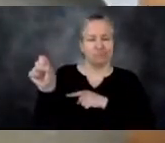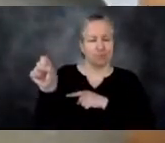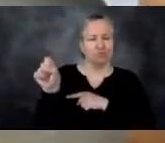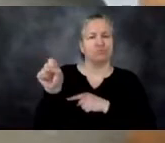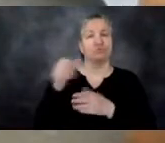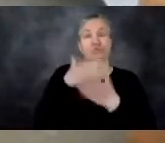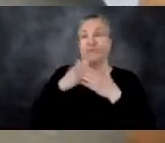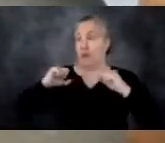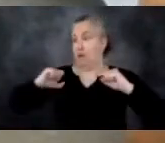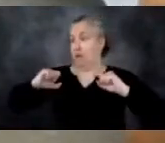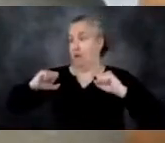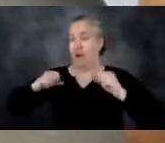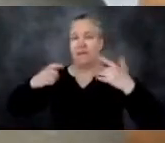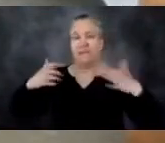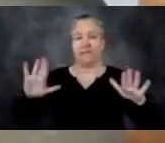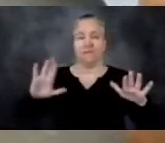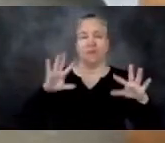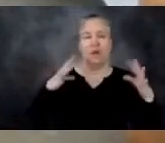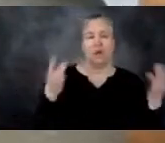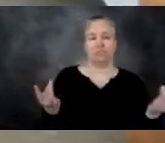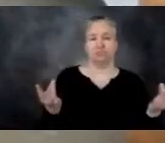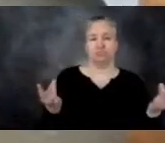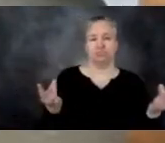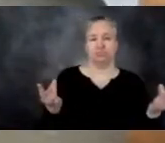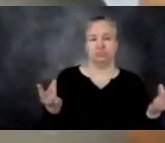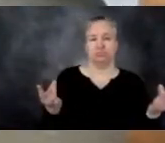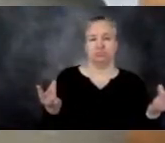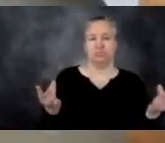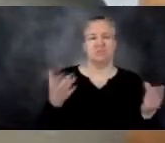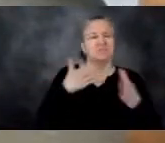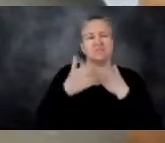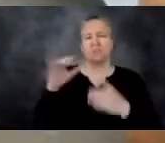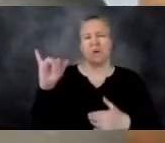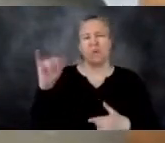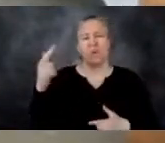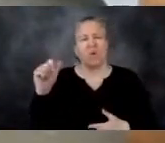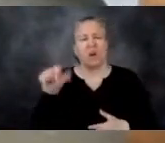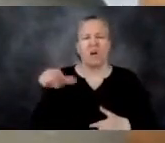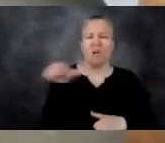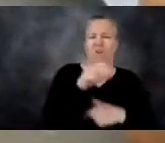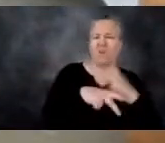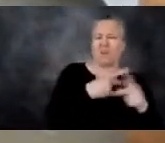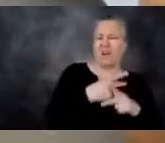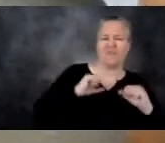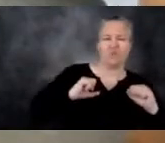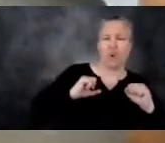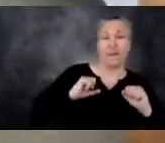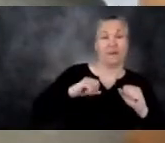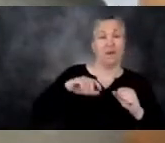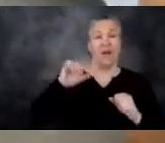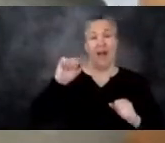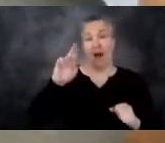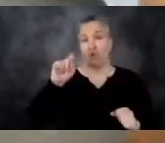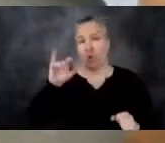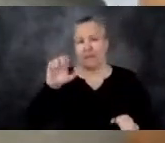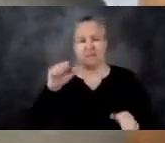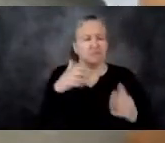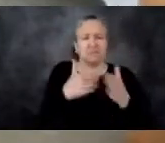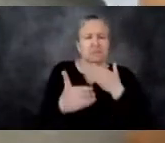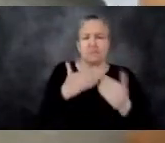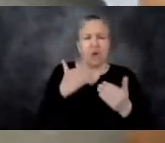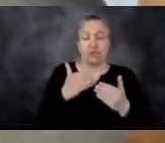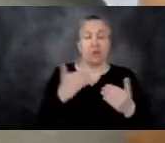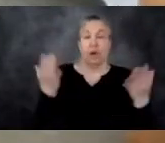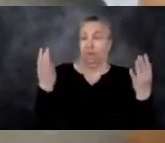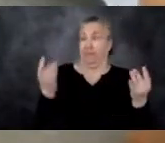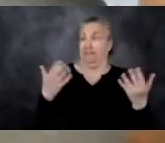finish an exercise regimen, especially not even necessarily if you're doing a yoga type regimen, but even in a vigorous aerobic, because it does calm that body down.